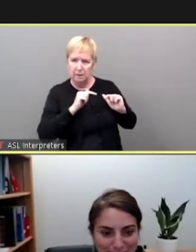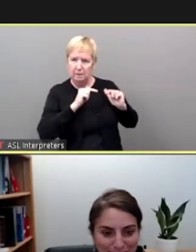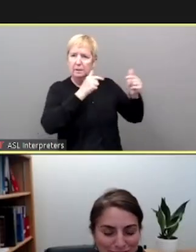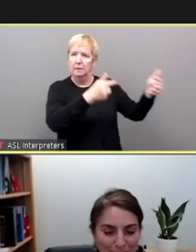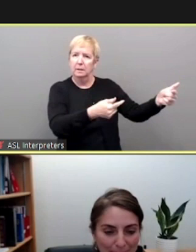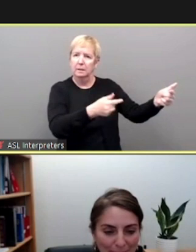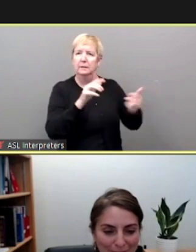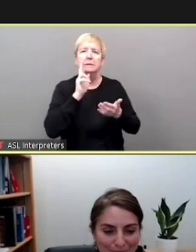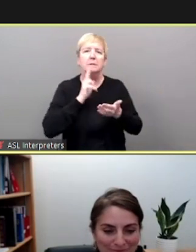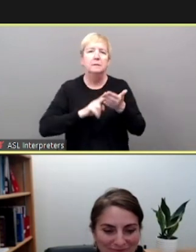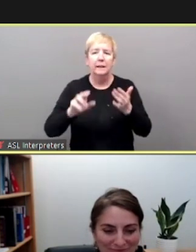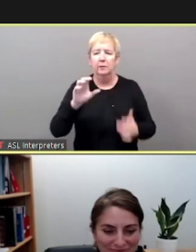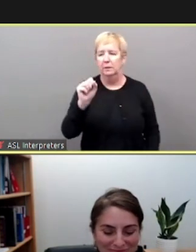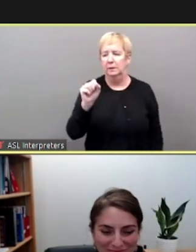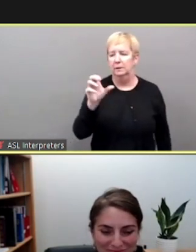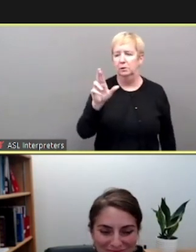Grace.